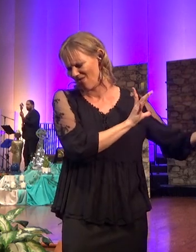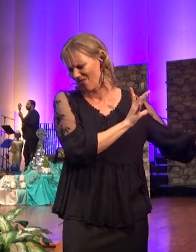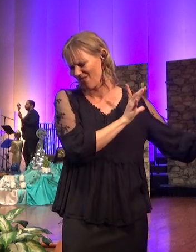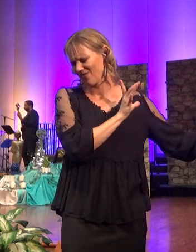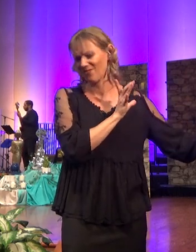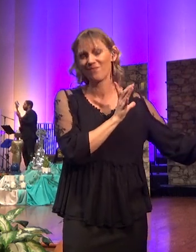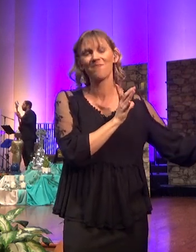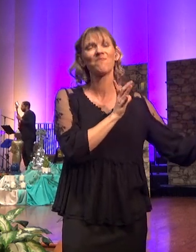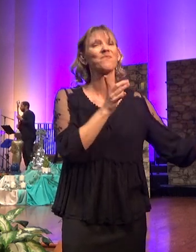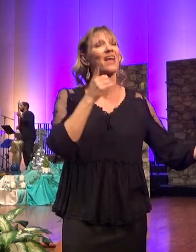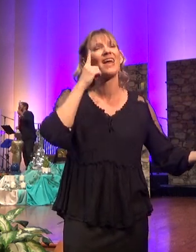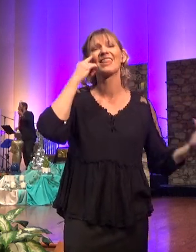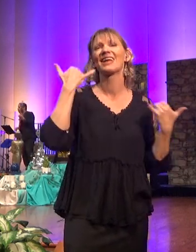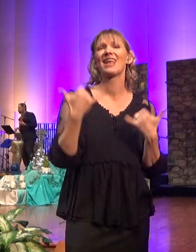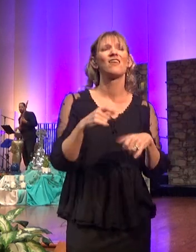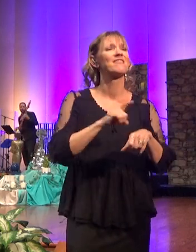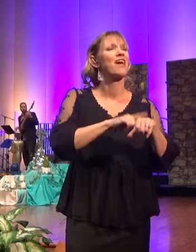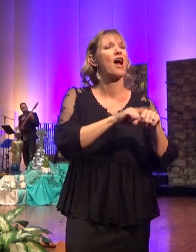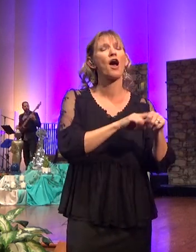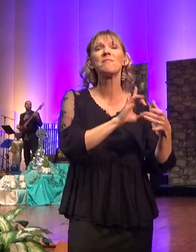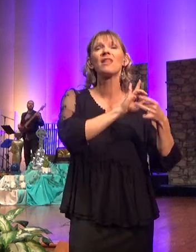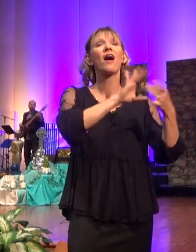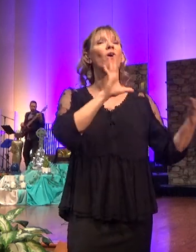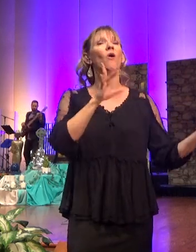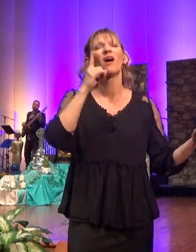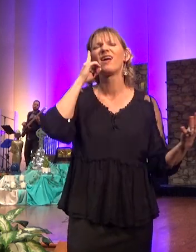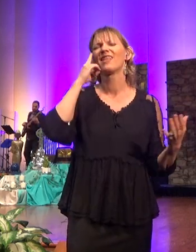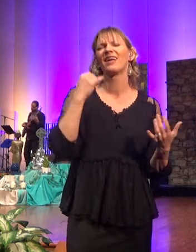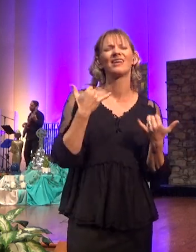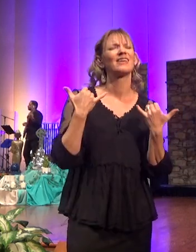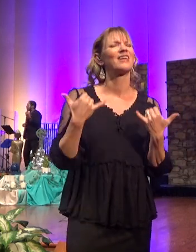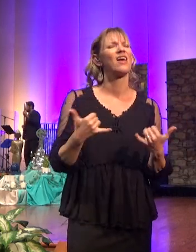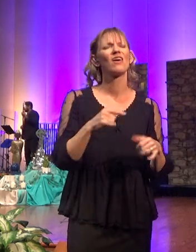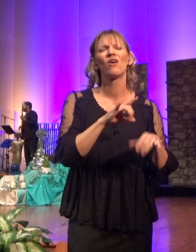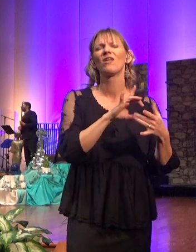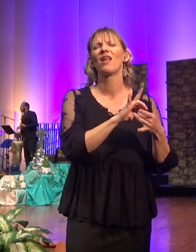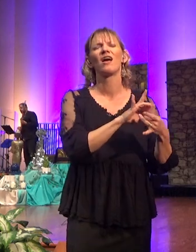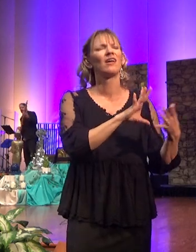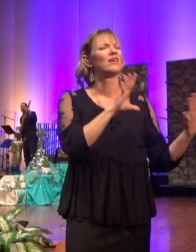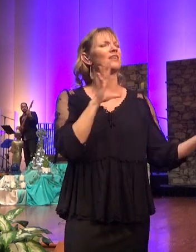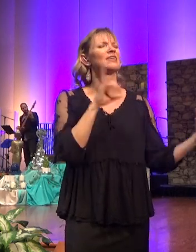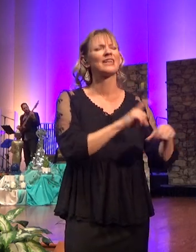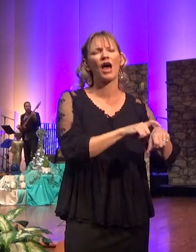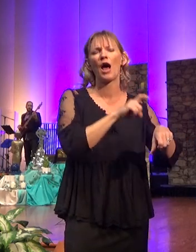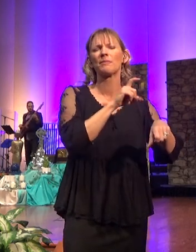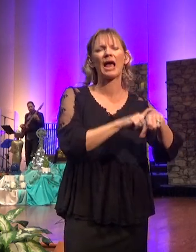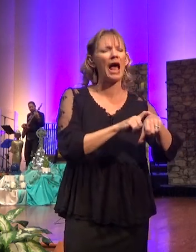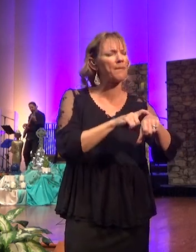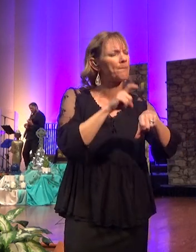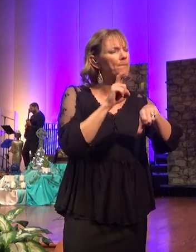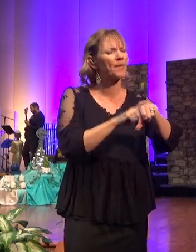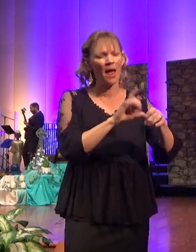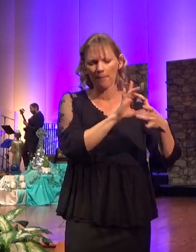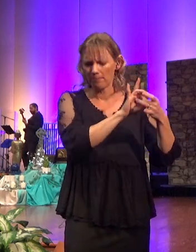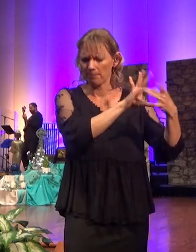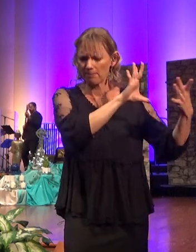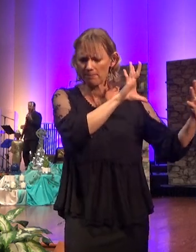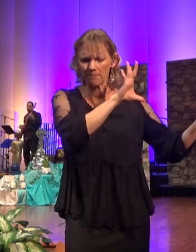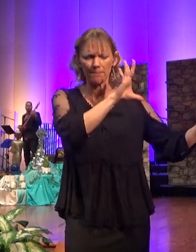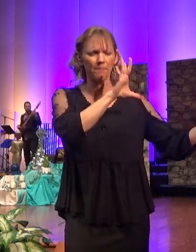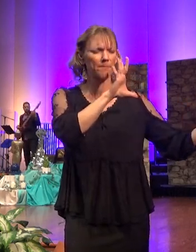I think it's time for the letting go. Time to let it, time to let it